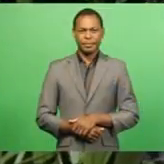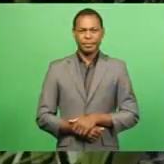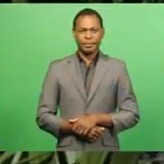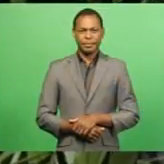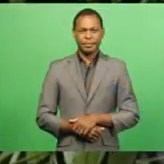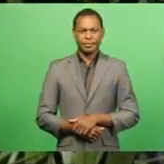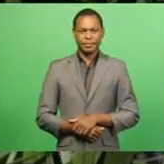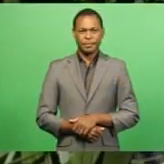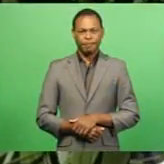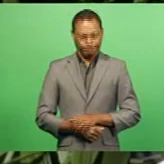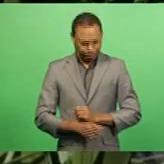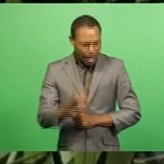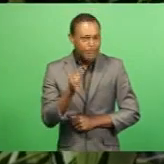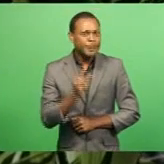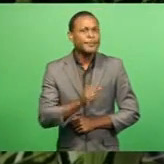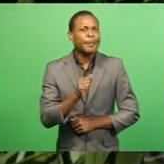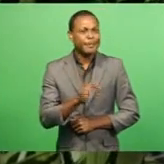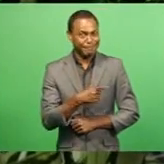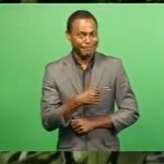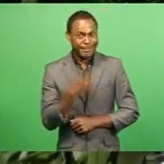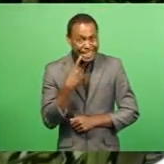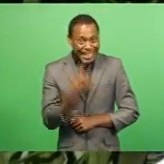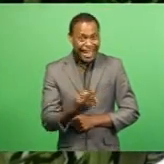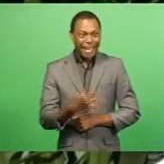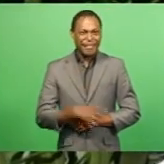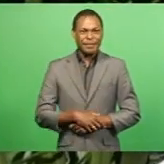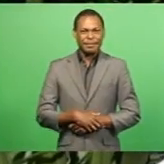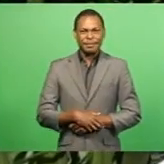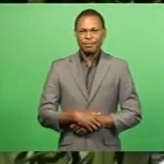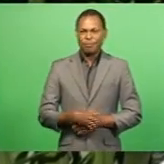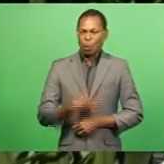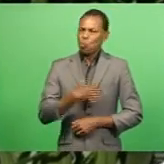Yeah, I think there should be more supervision because